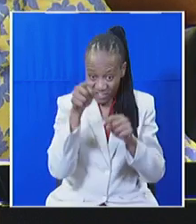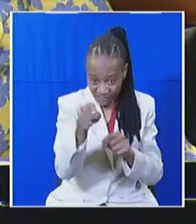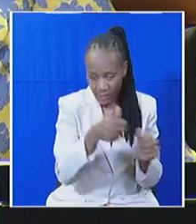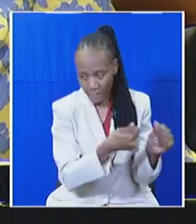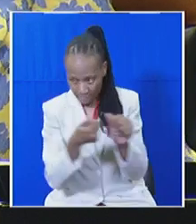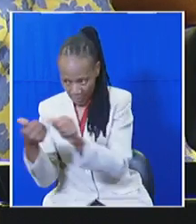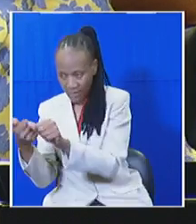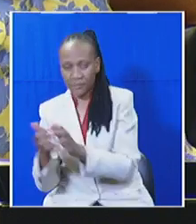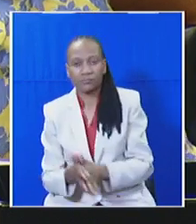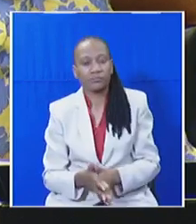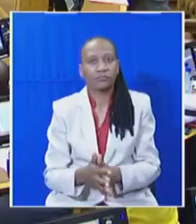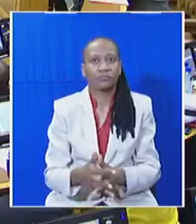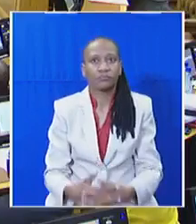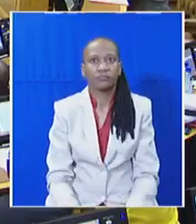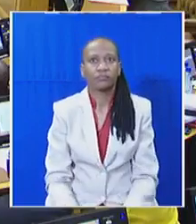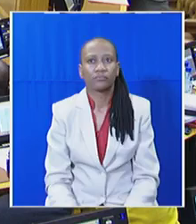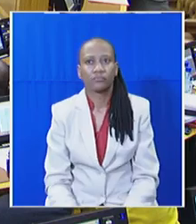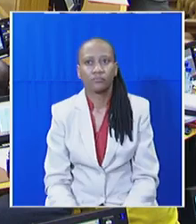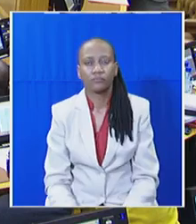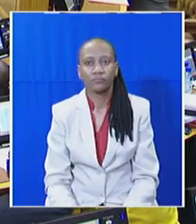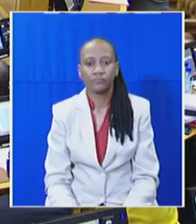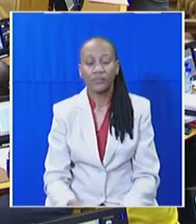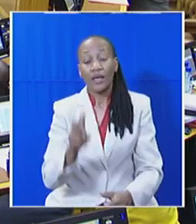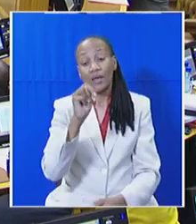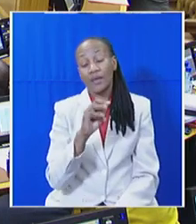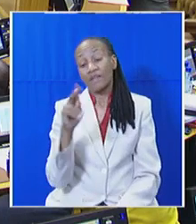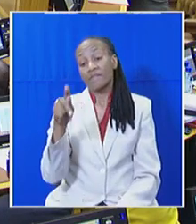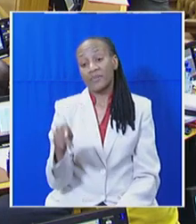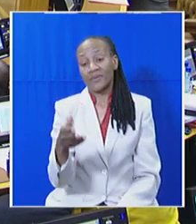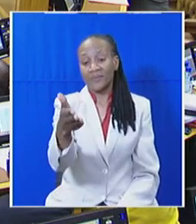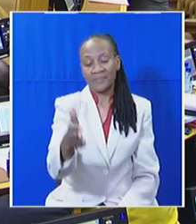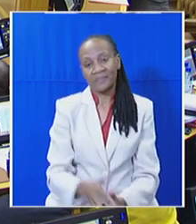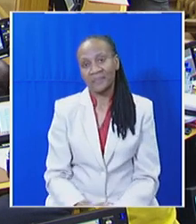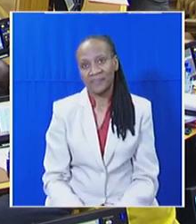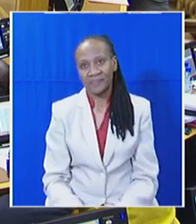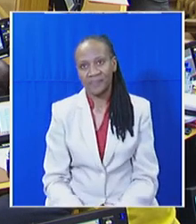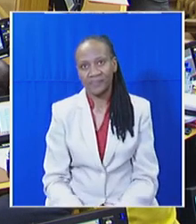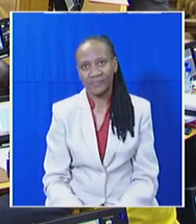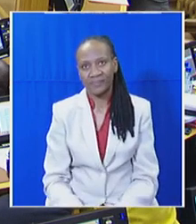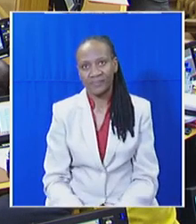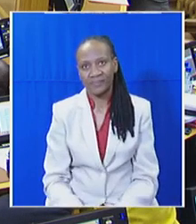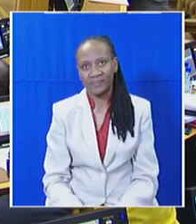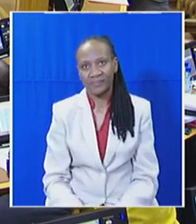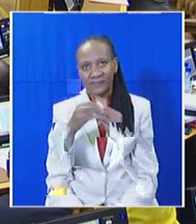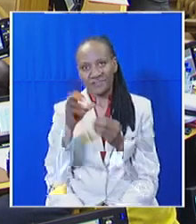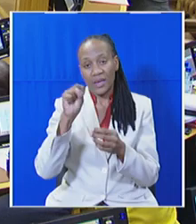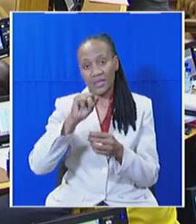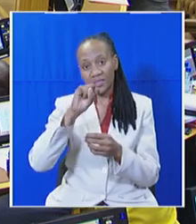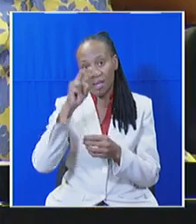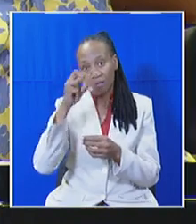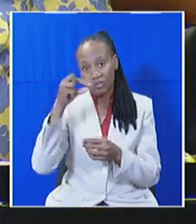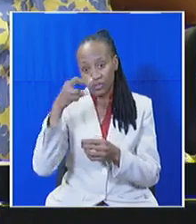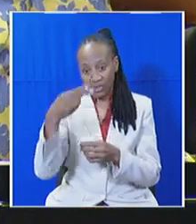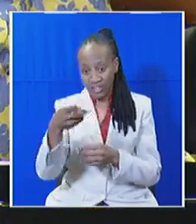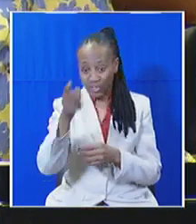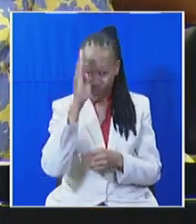Okay, if you come back to me, that's fine. The NFP, not Honorable Singh, having